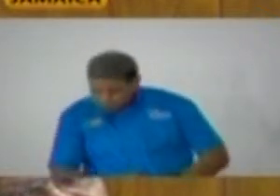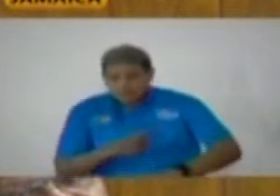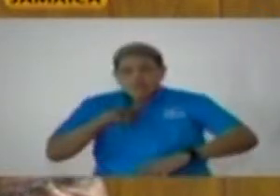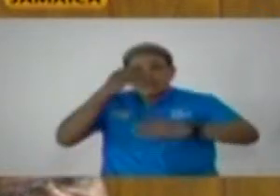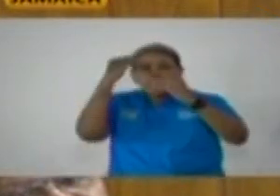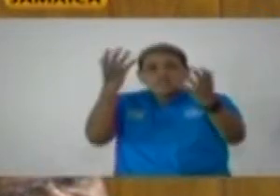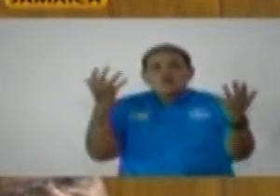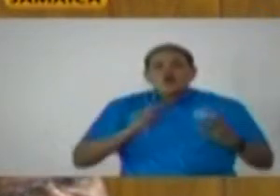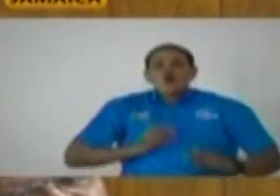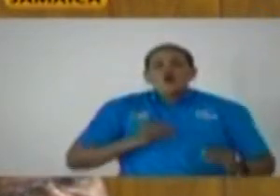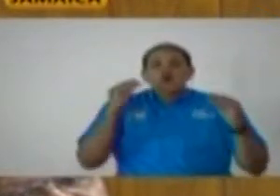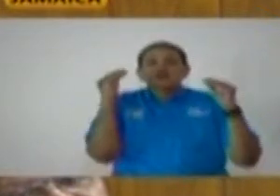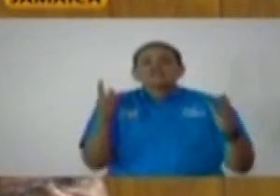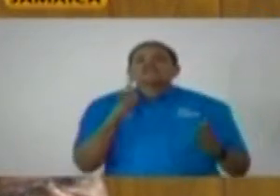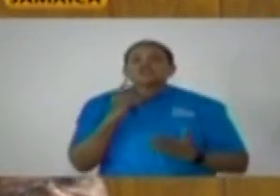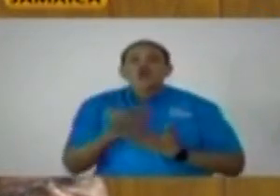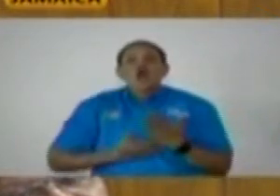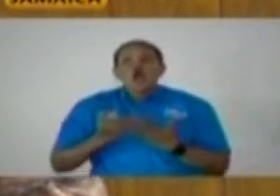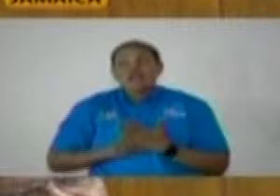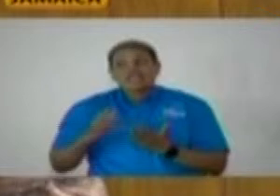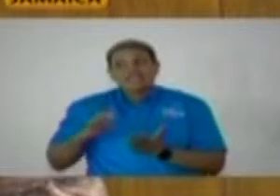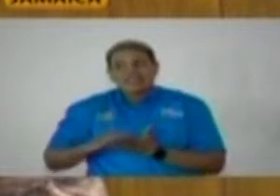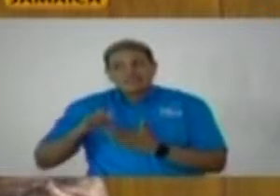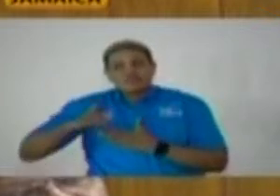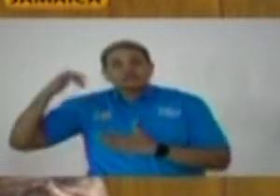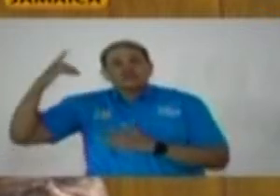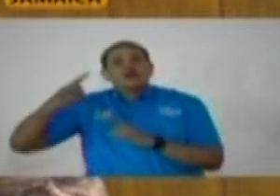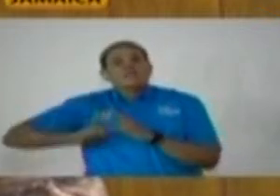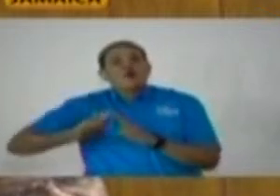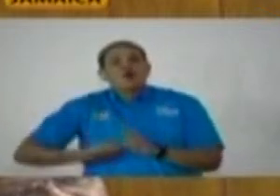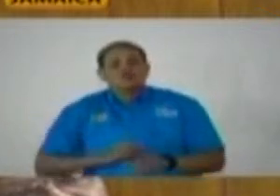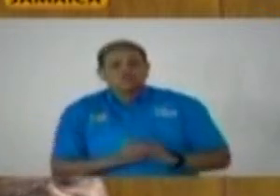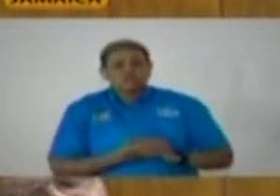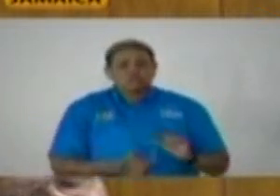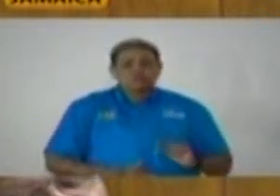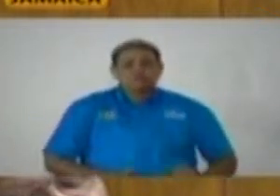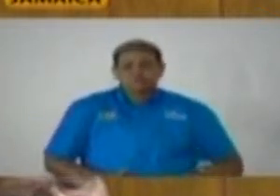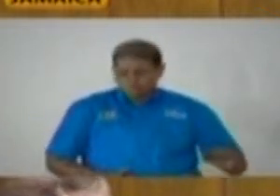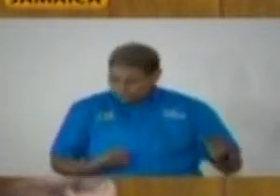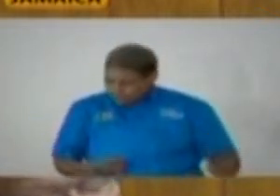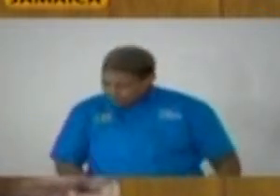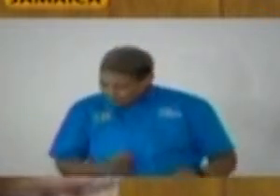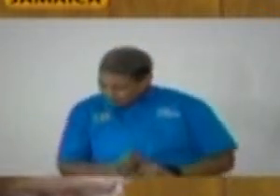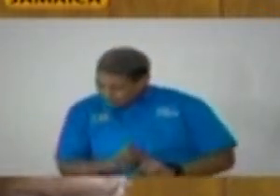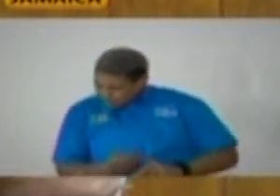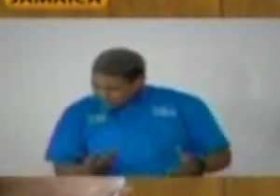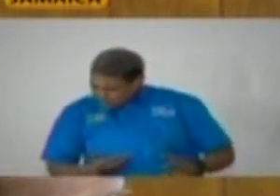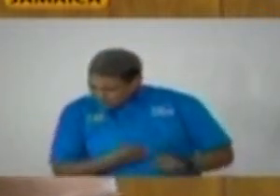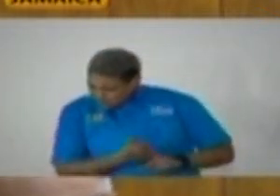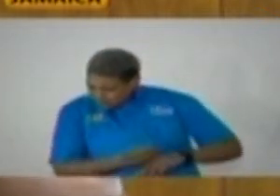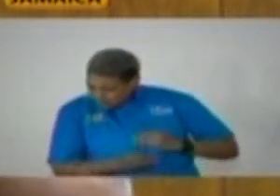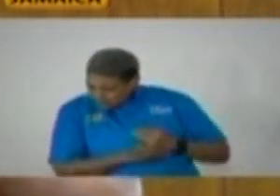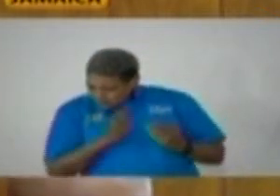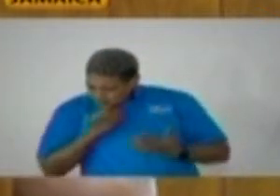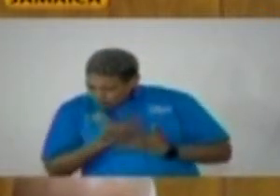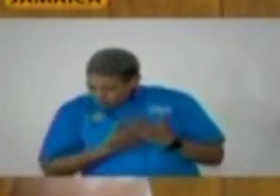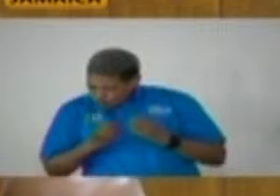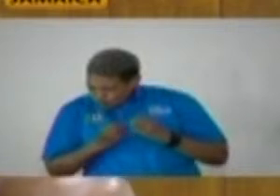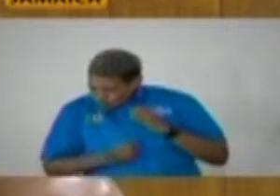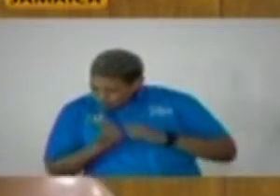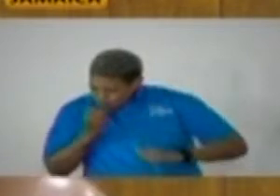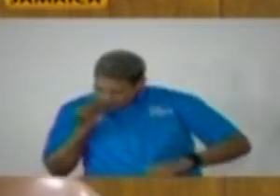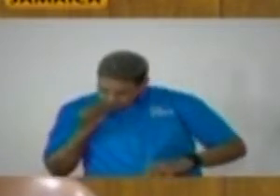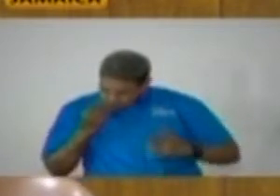our teachers are being lured to. And what I realize, Madam Speaker, they are recruiting the most experienced